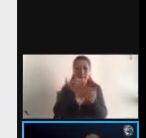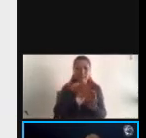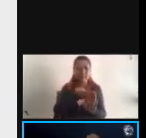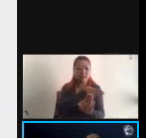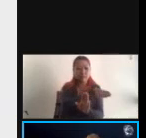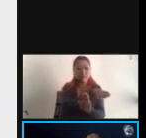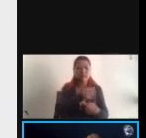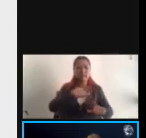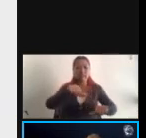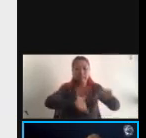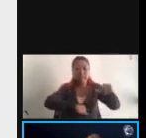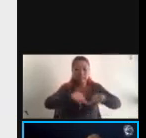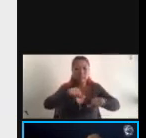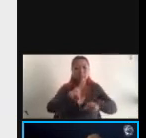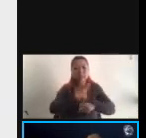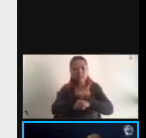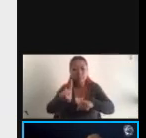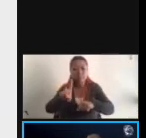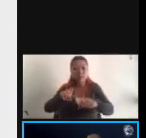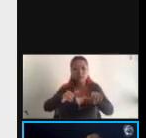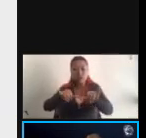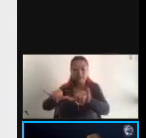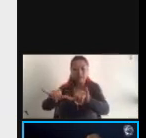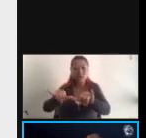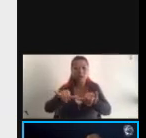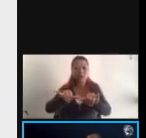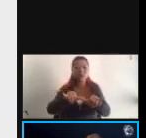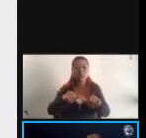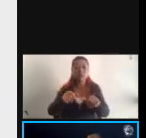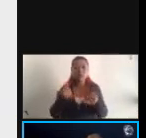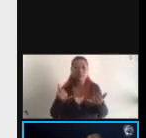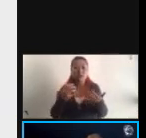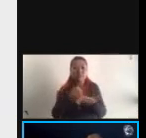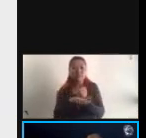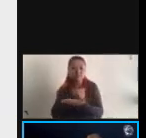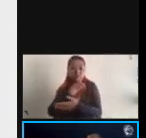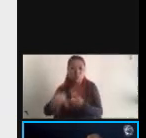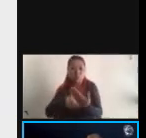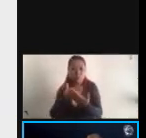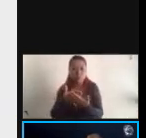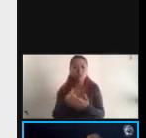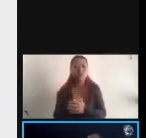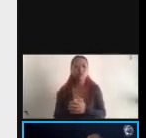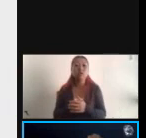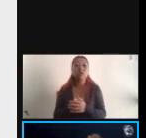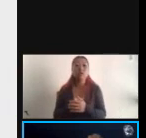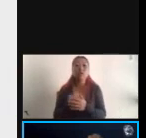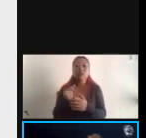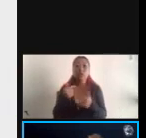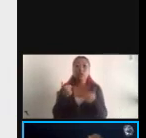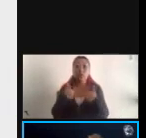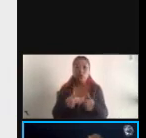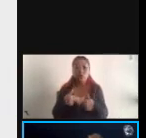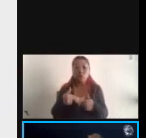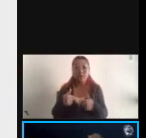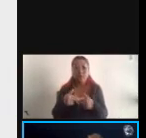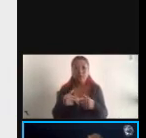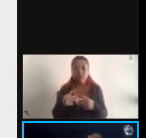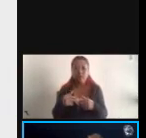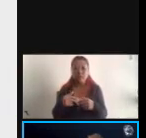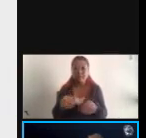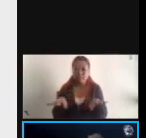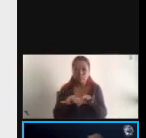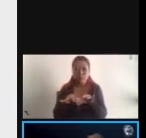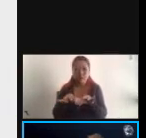engineering and safety domains. Human system principles are key to enabling human spaceflight for everyone. Focusing